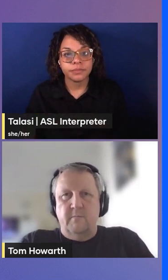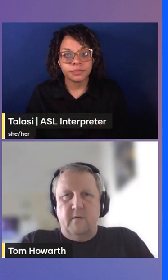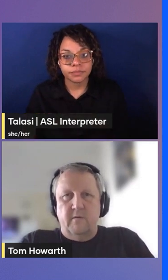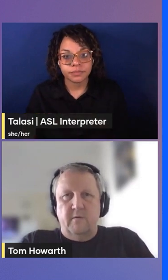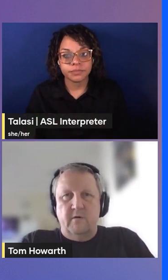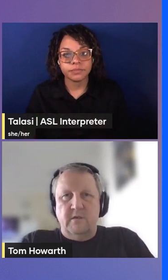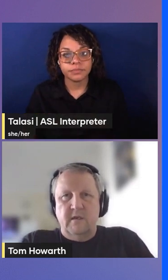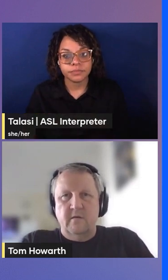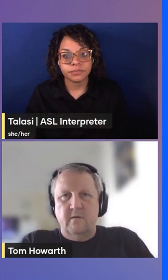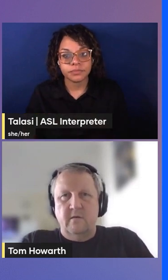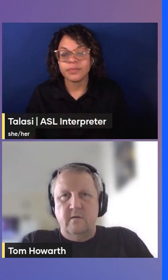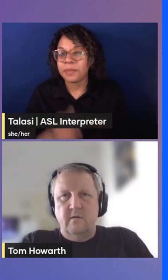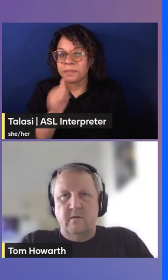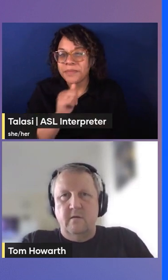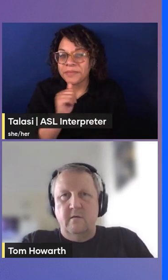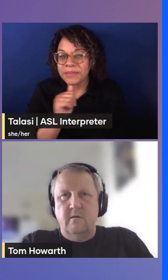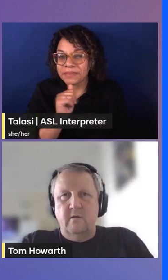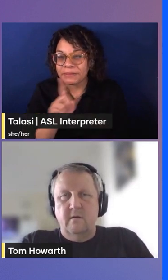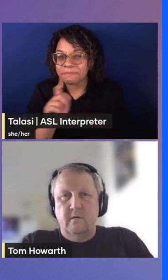Just bear with me 1 second.